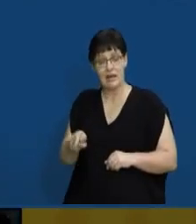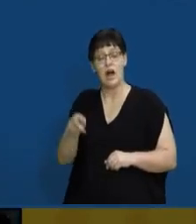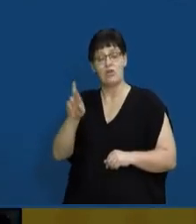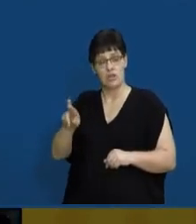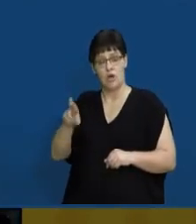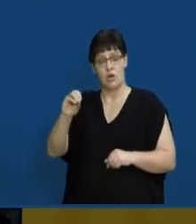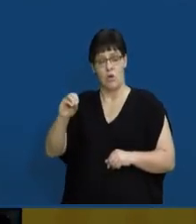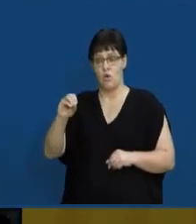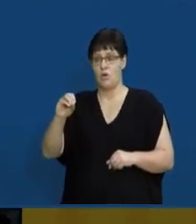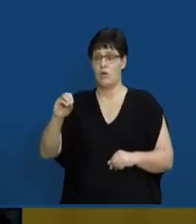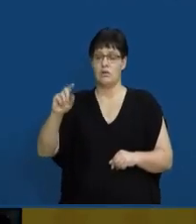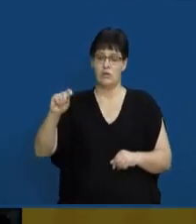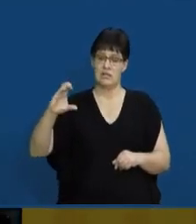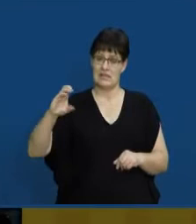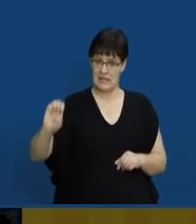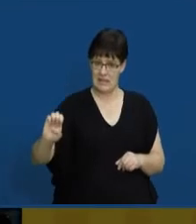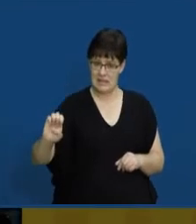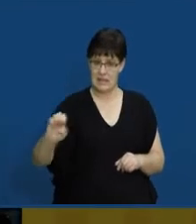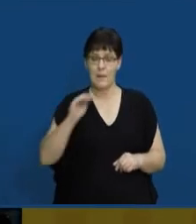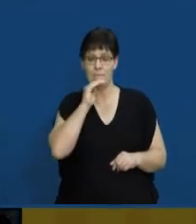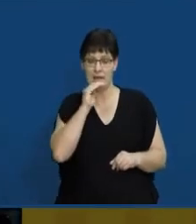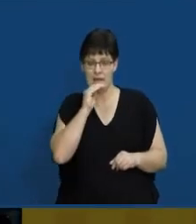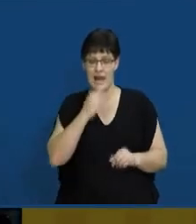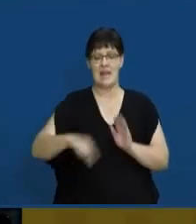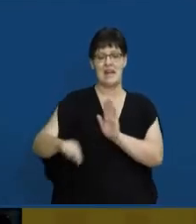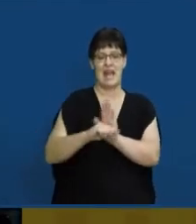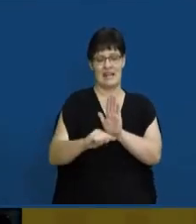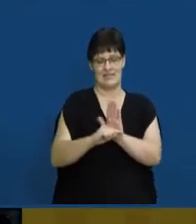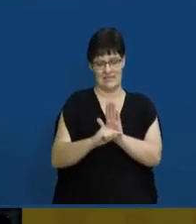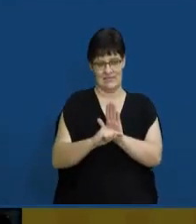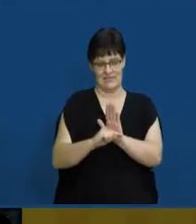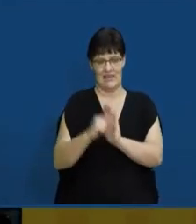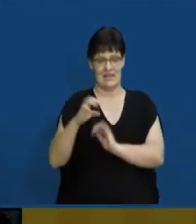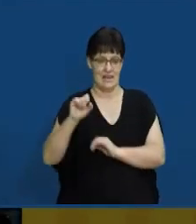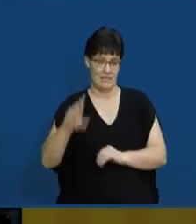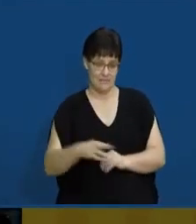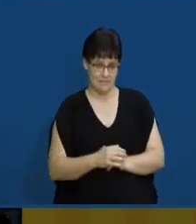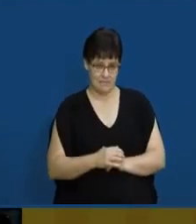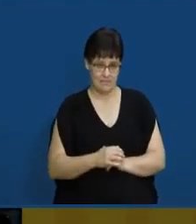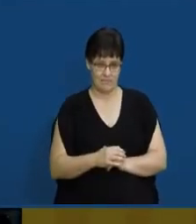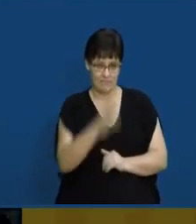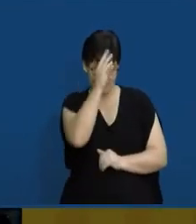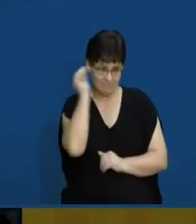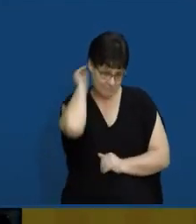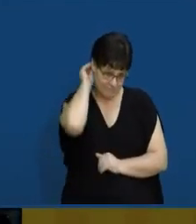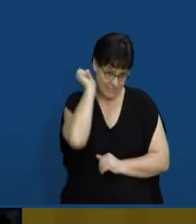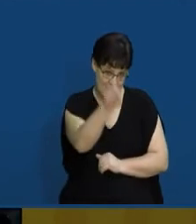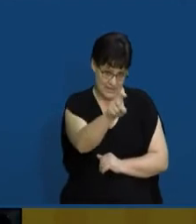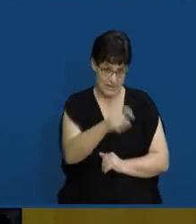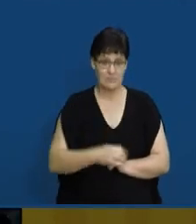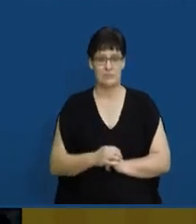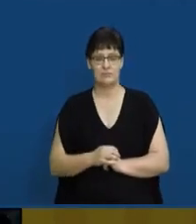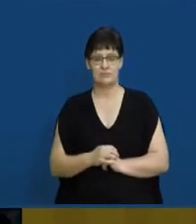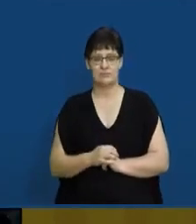capital employed, that is what we refer to as negative gearing. Okay? Keep that in mind. And